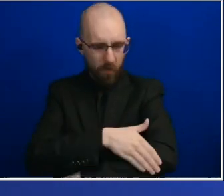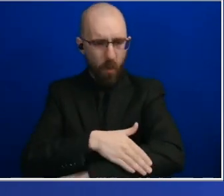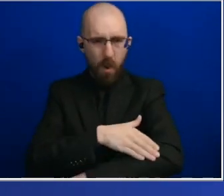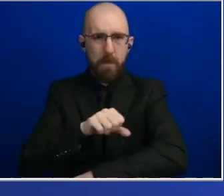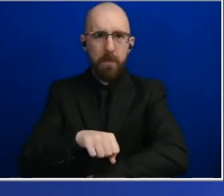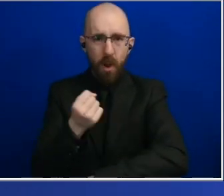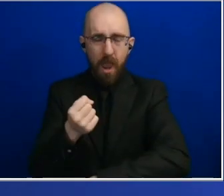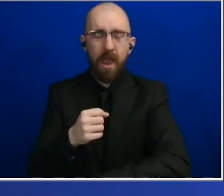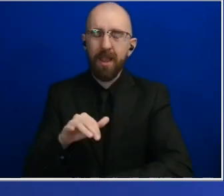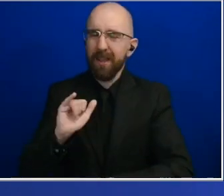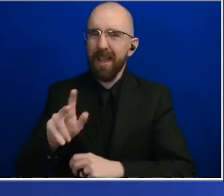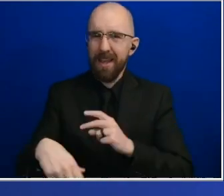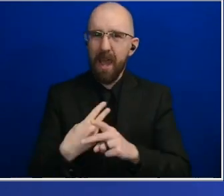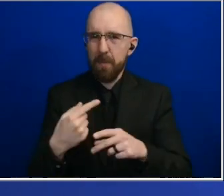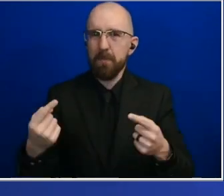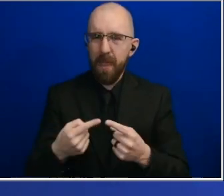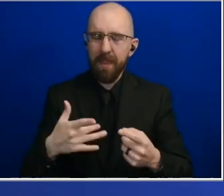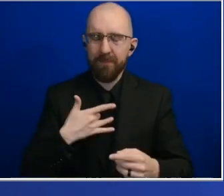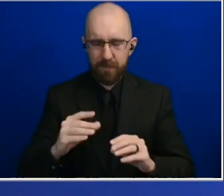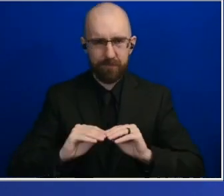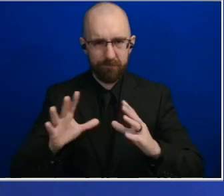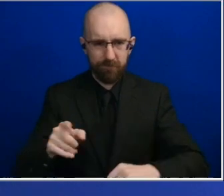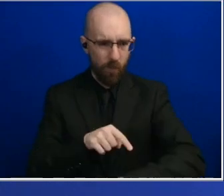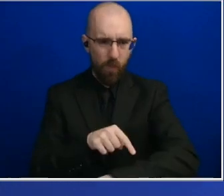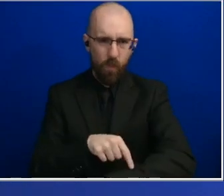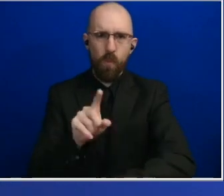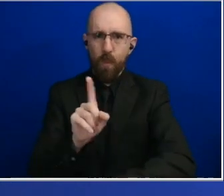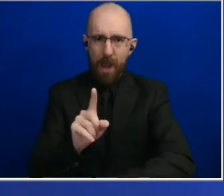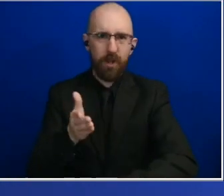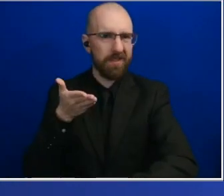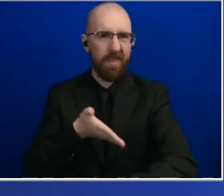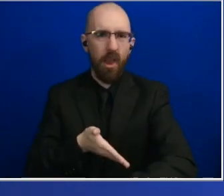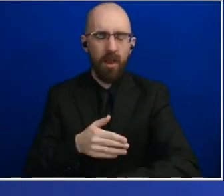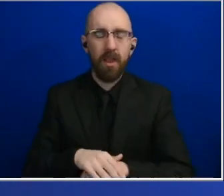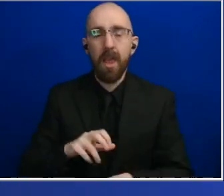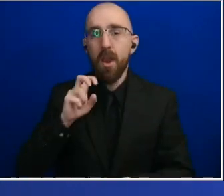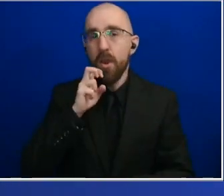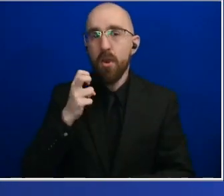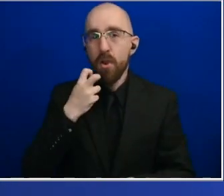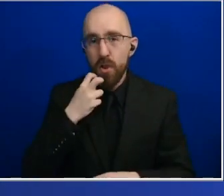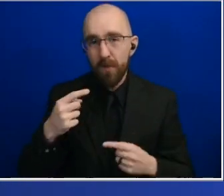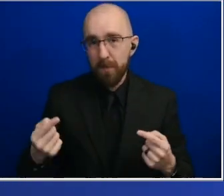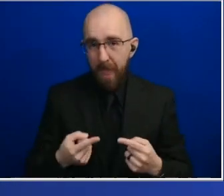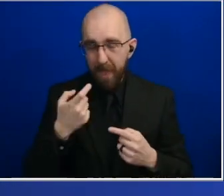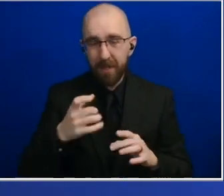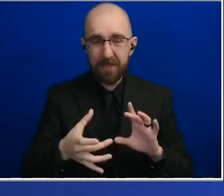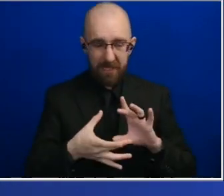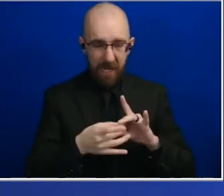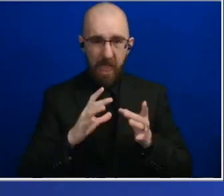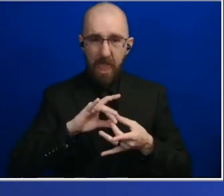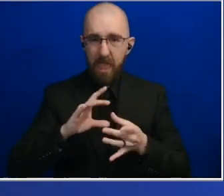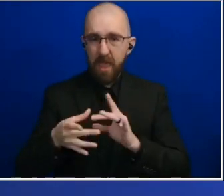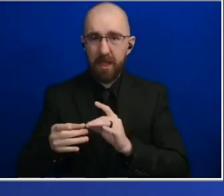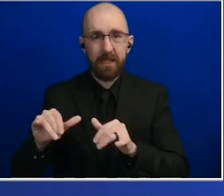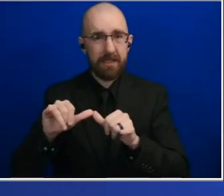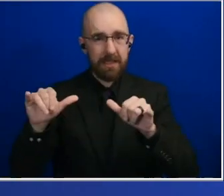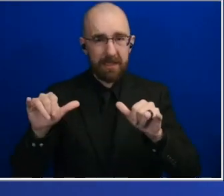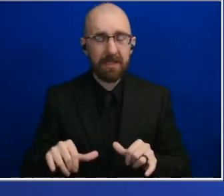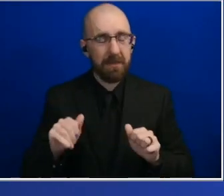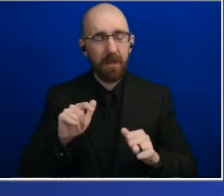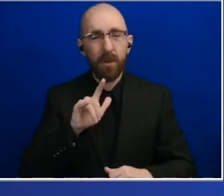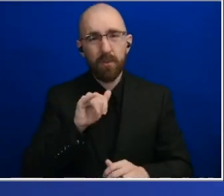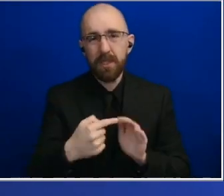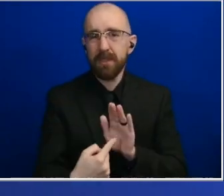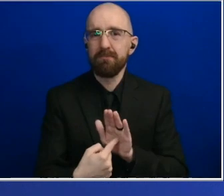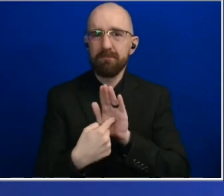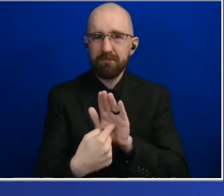of pain that they have and where it is. Nerve pain, because it's this interconnected system, it can really present in a lot of